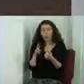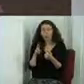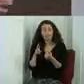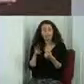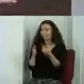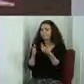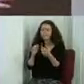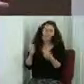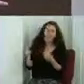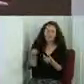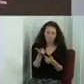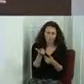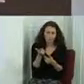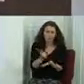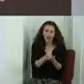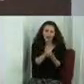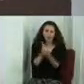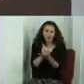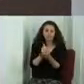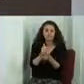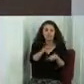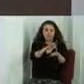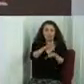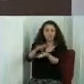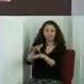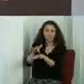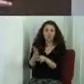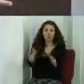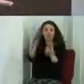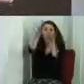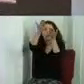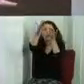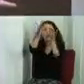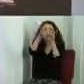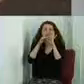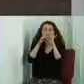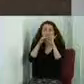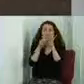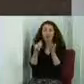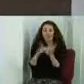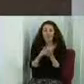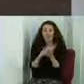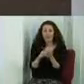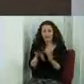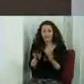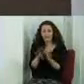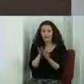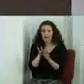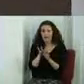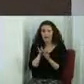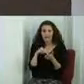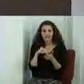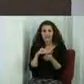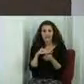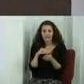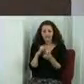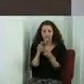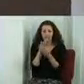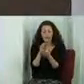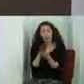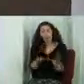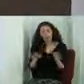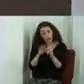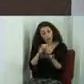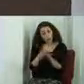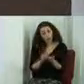to reach out again and to find that key to abundance in our own lives. Help us